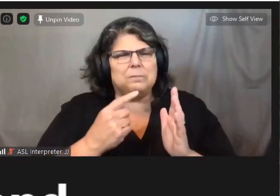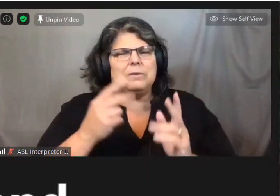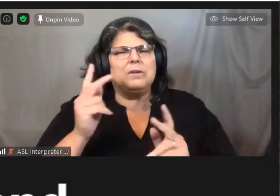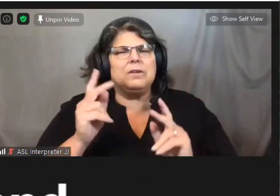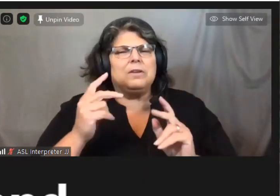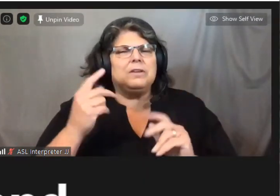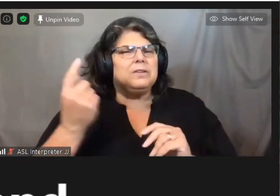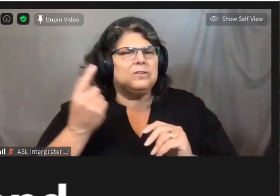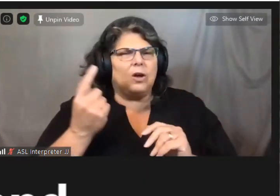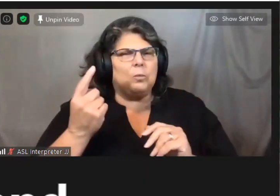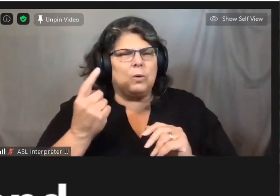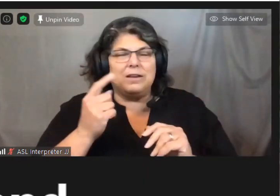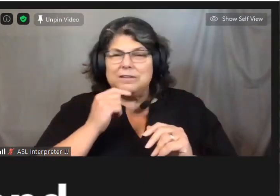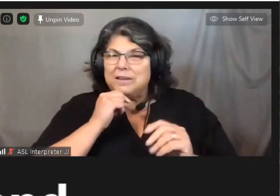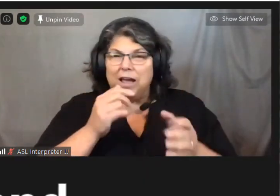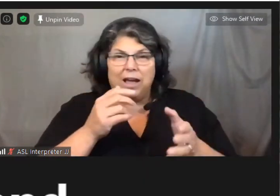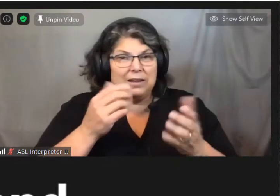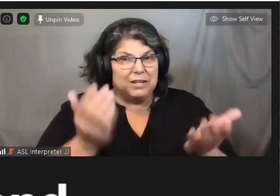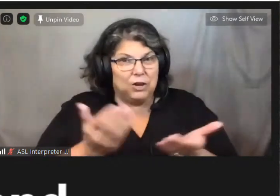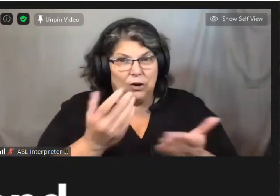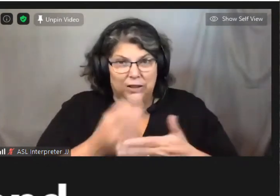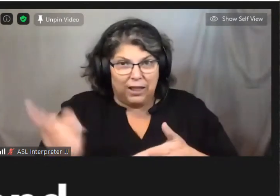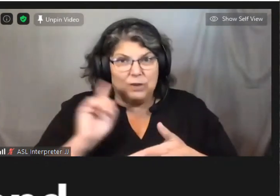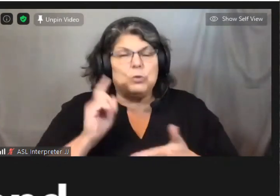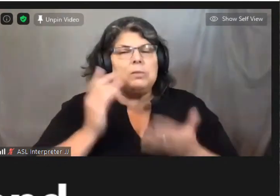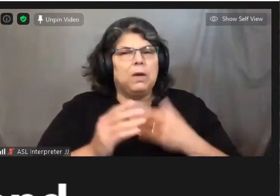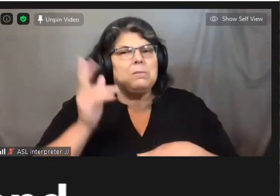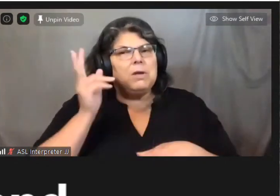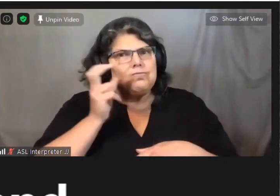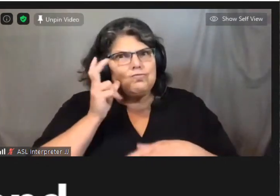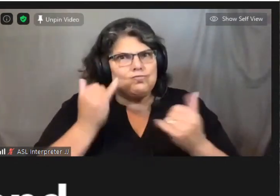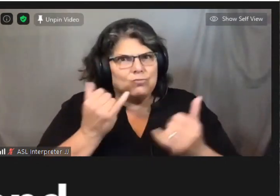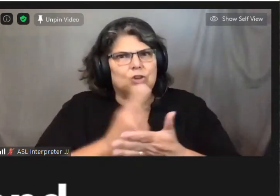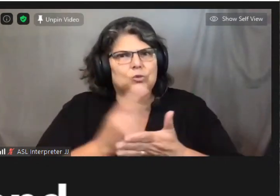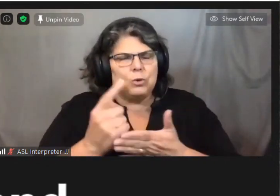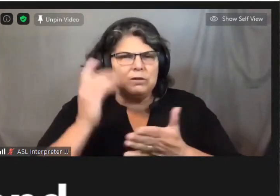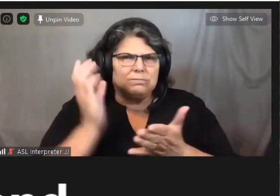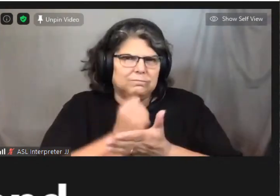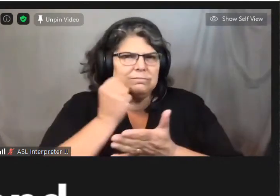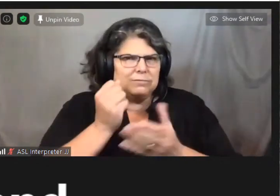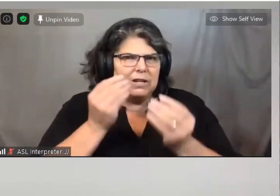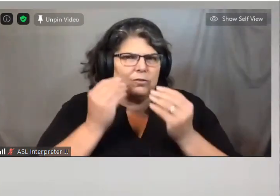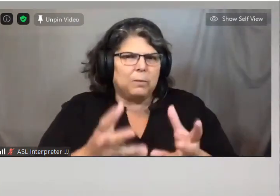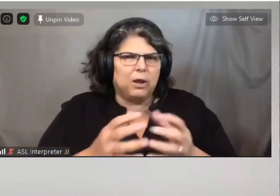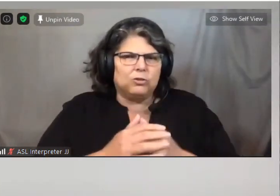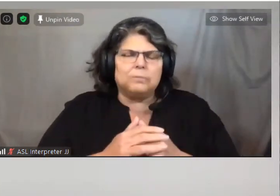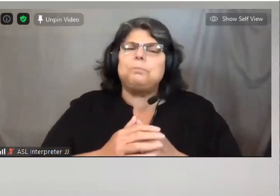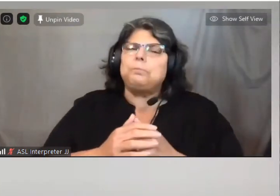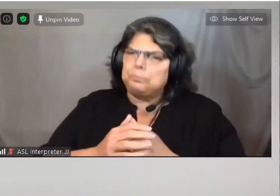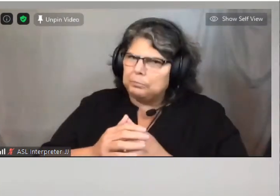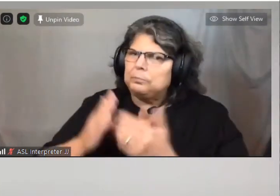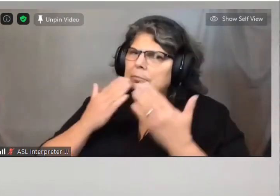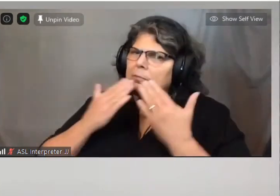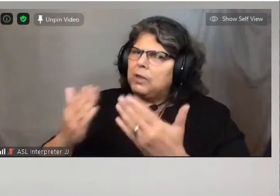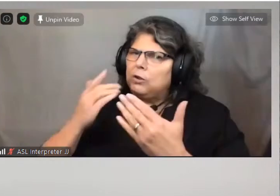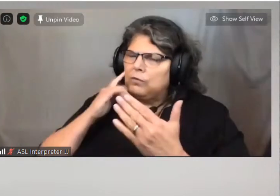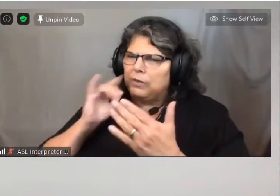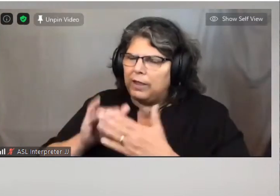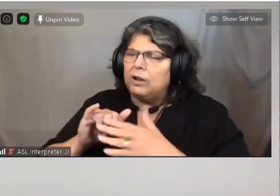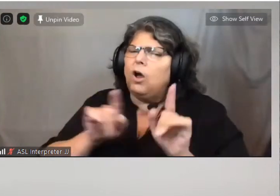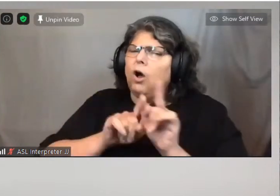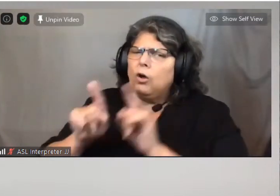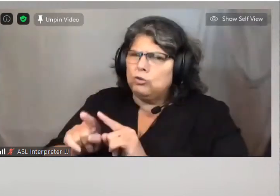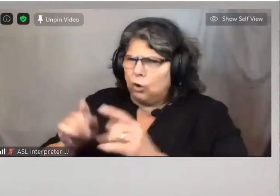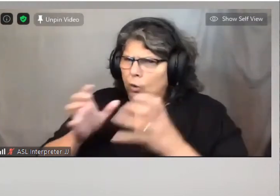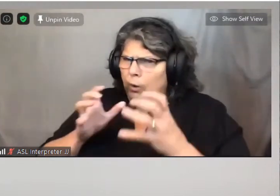who wasn't listening last week, might be listening this week and get to hear that information. Good. Well, thank you for that. And let me just point out